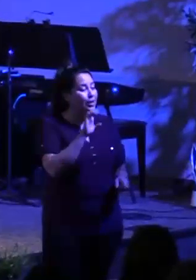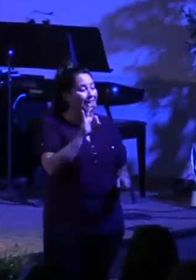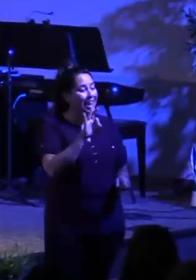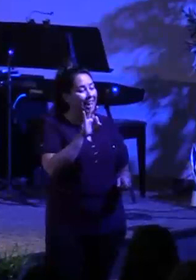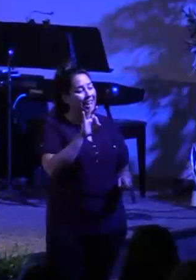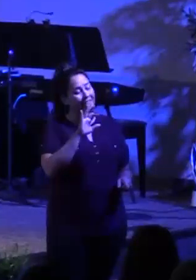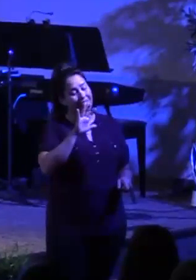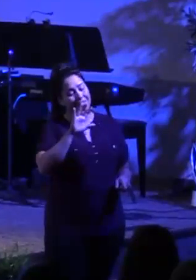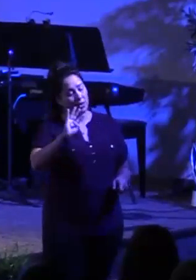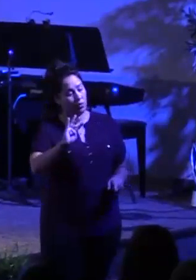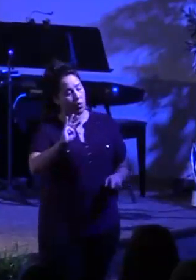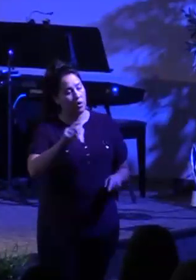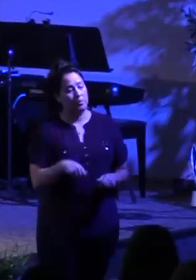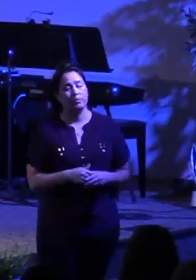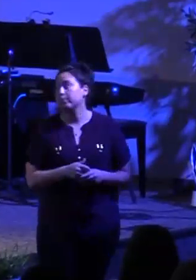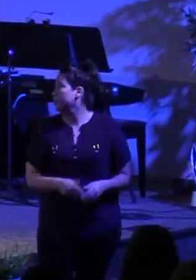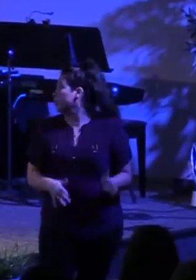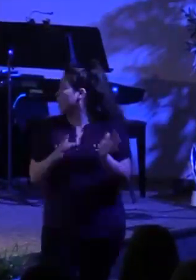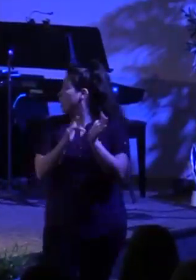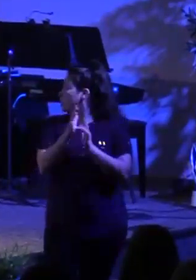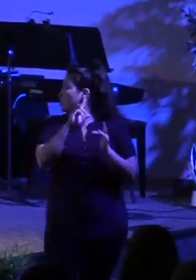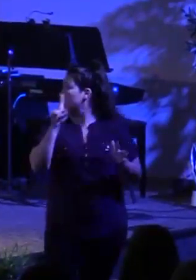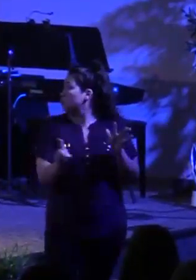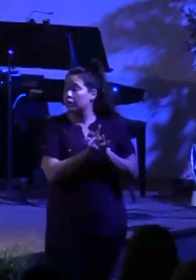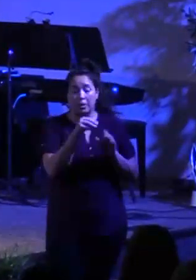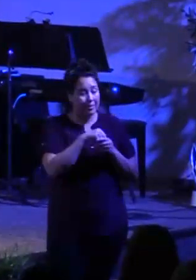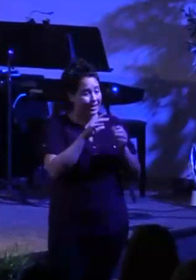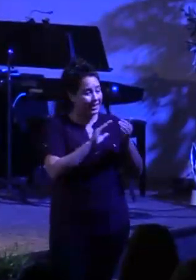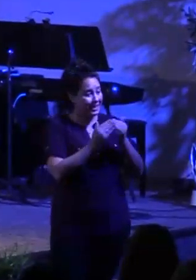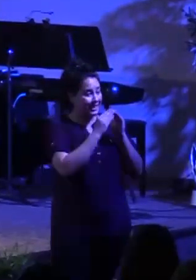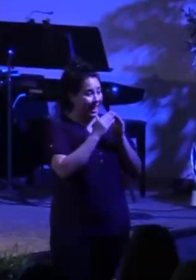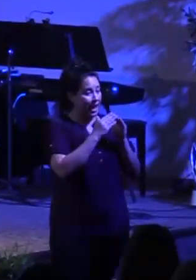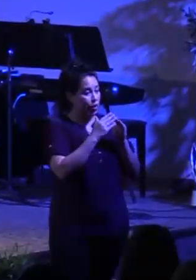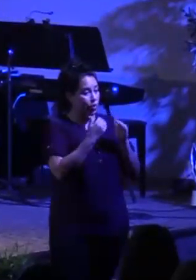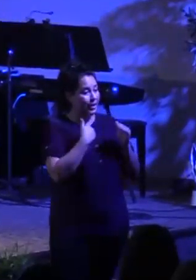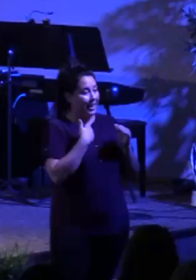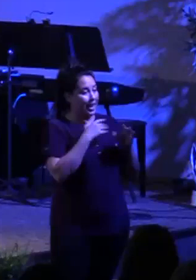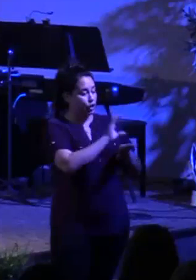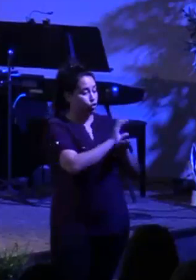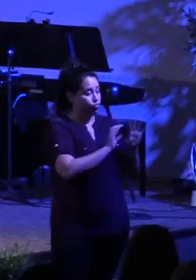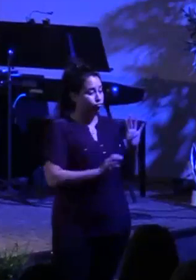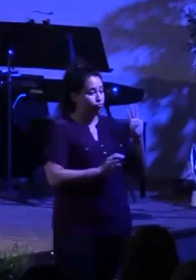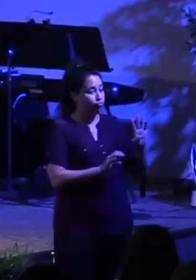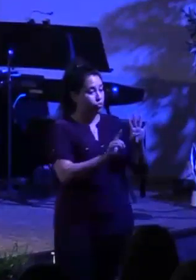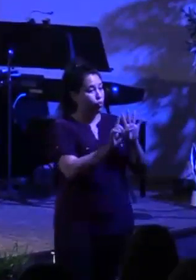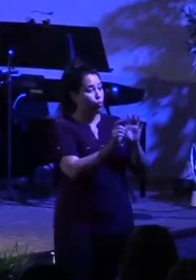where Jesus comes into this town and his disciples are with him, and they don't welcome